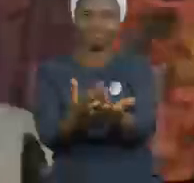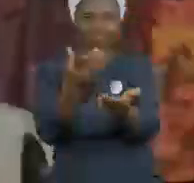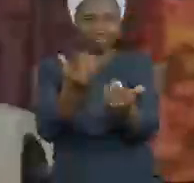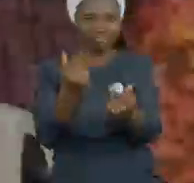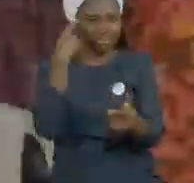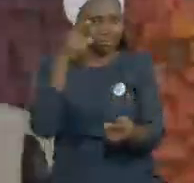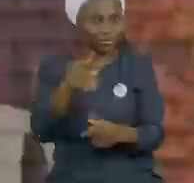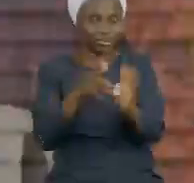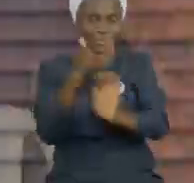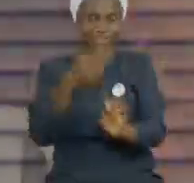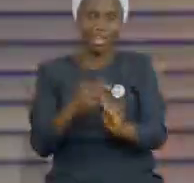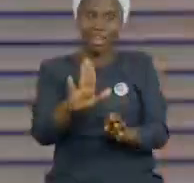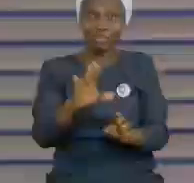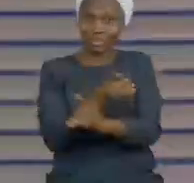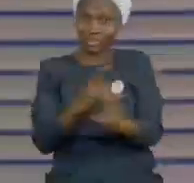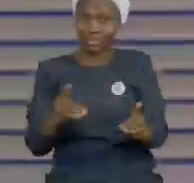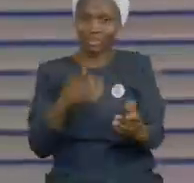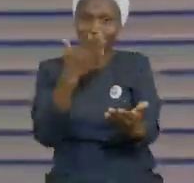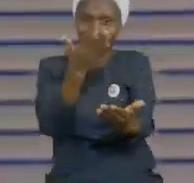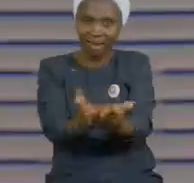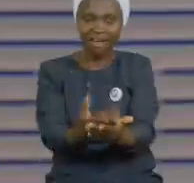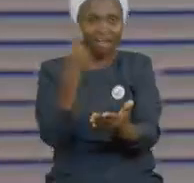The deliverance arrived for you.